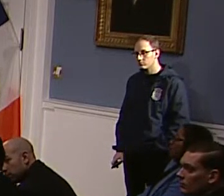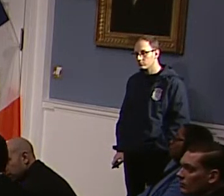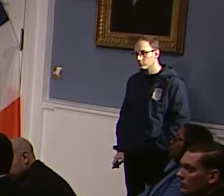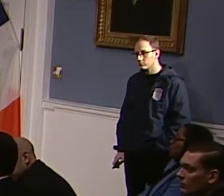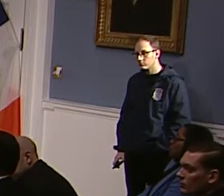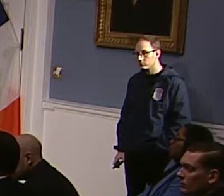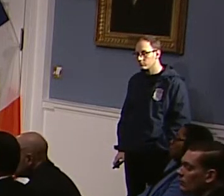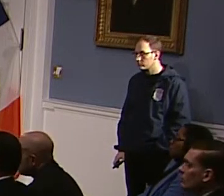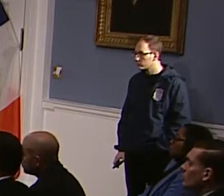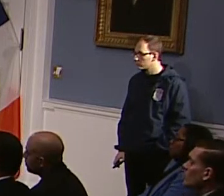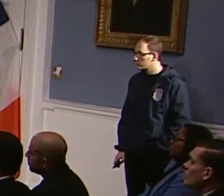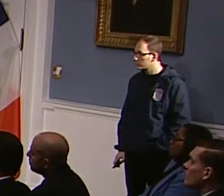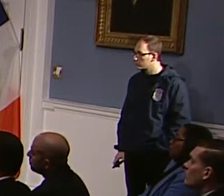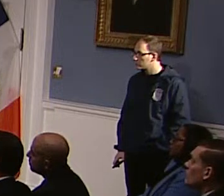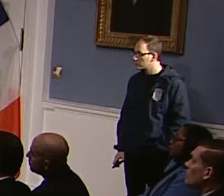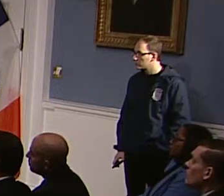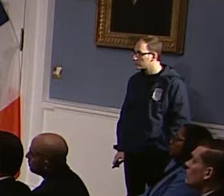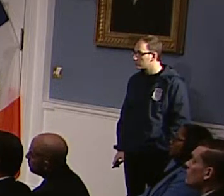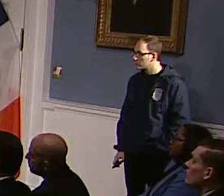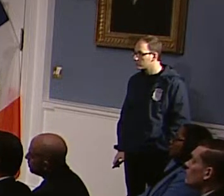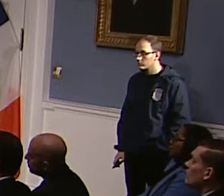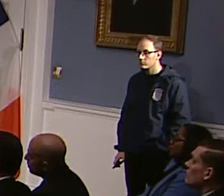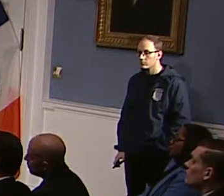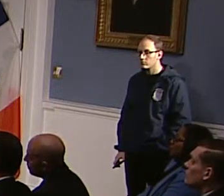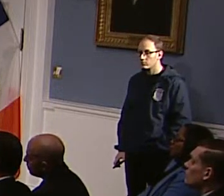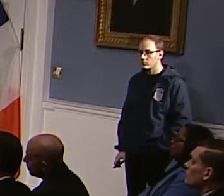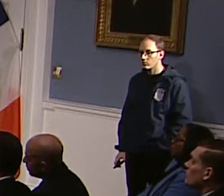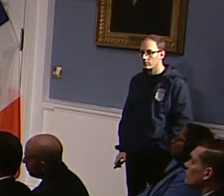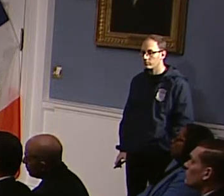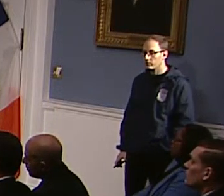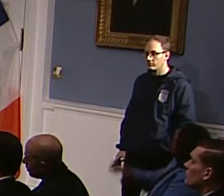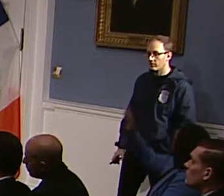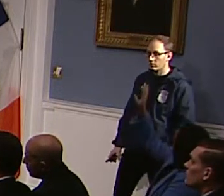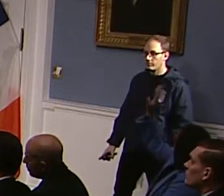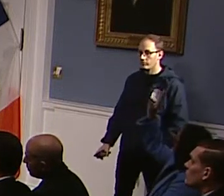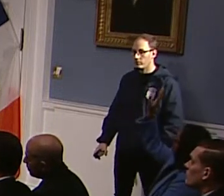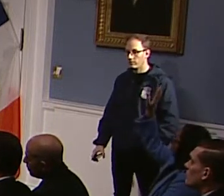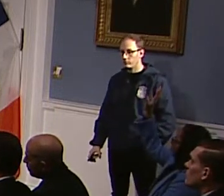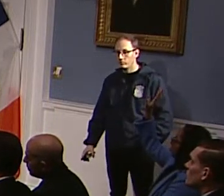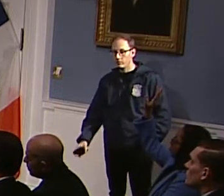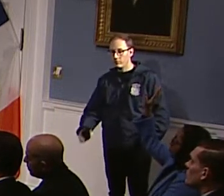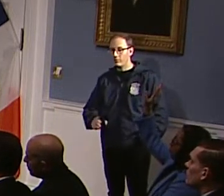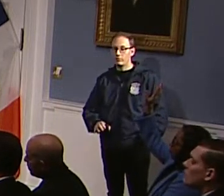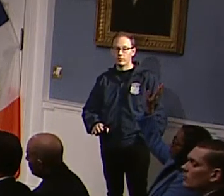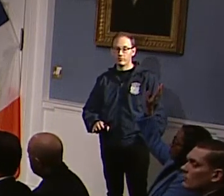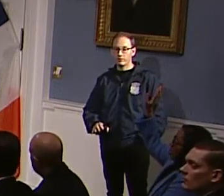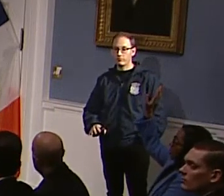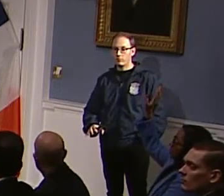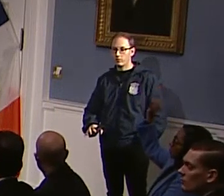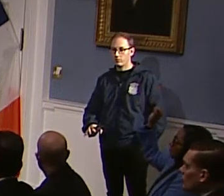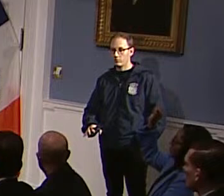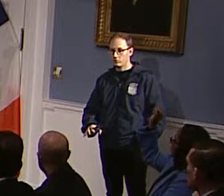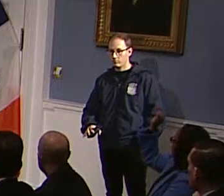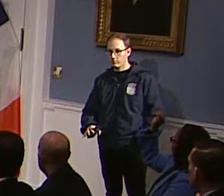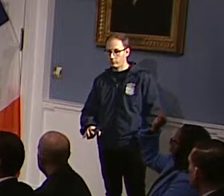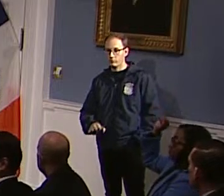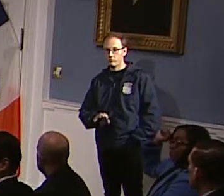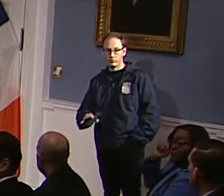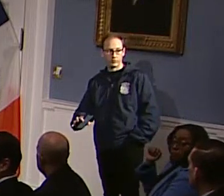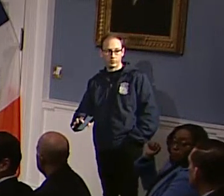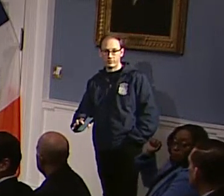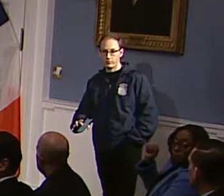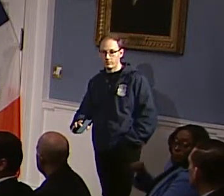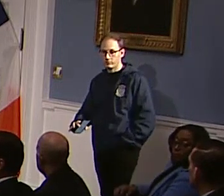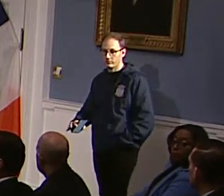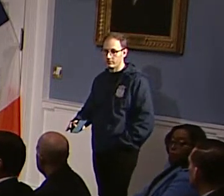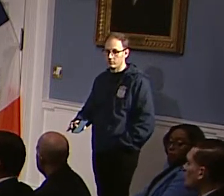plates or out-of-state plates? I don't have that information, sorry. Yeah. We really only have time for one question per person, so